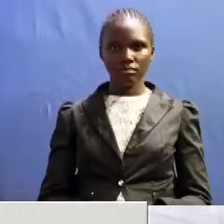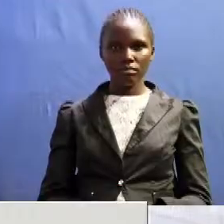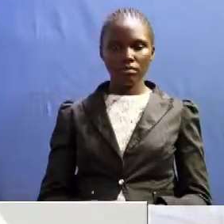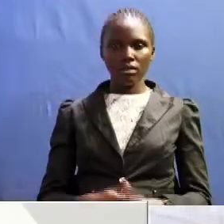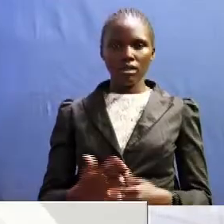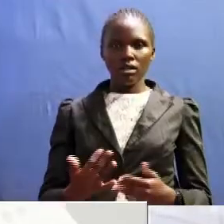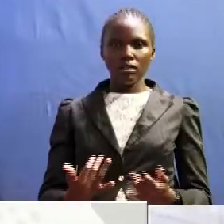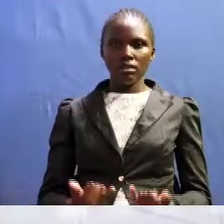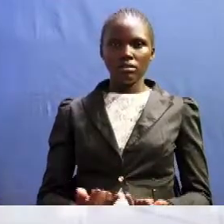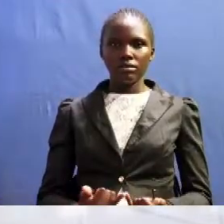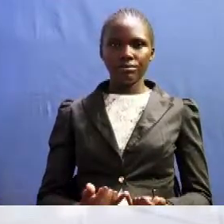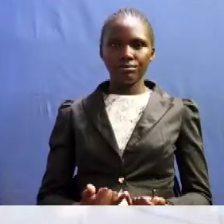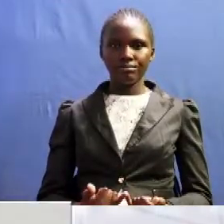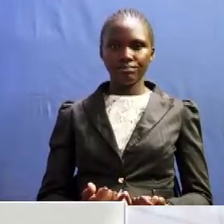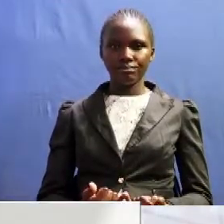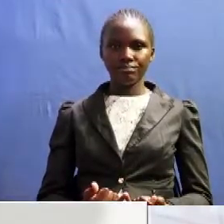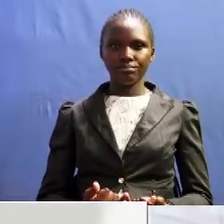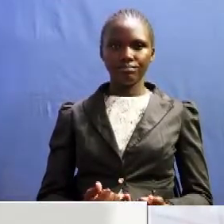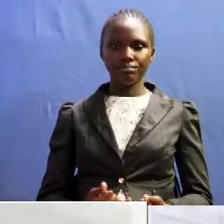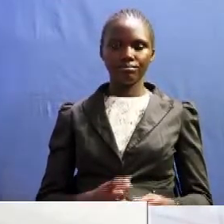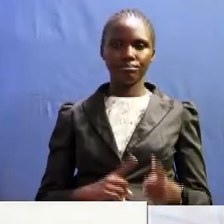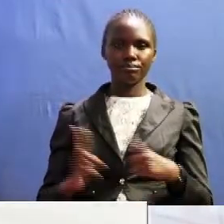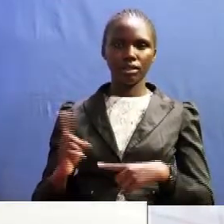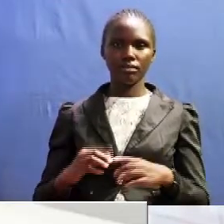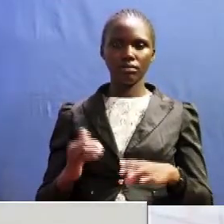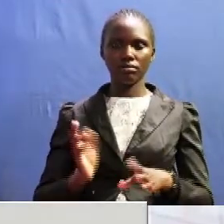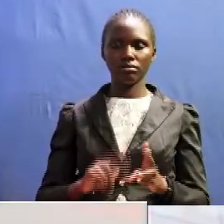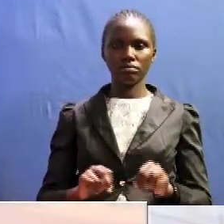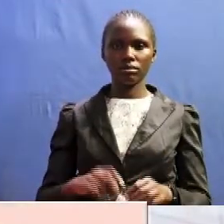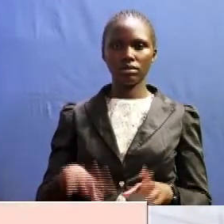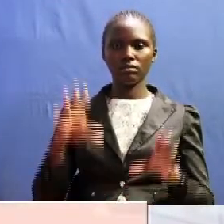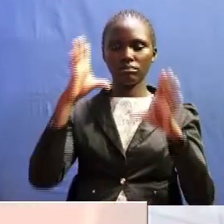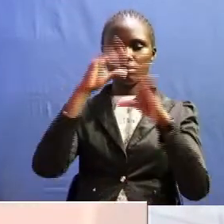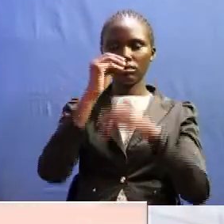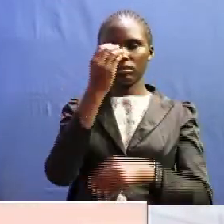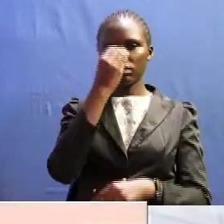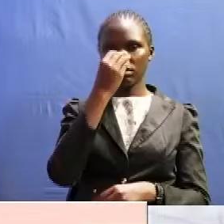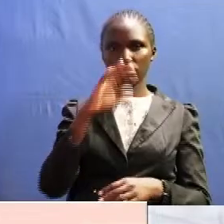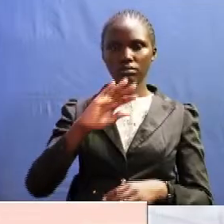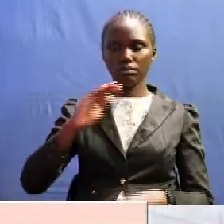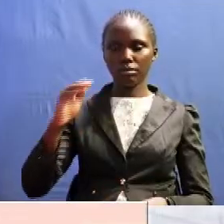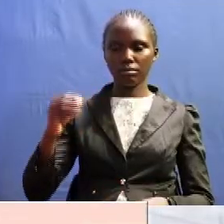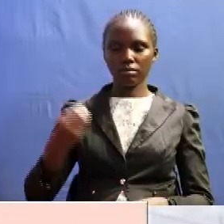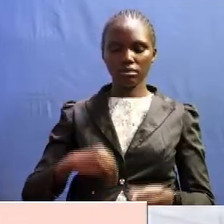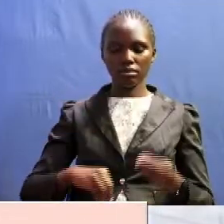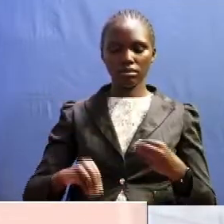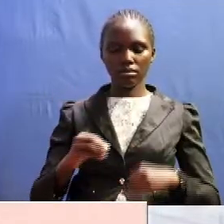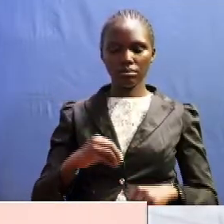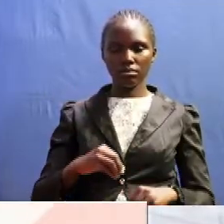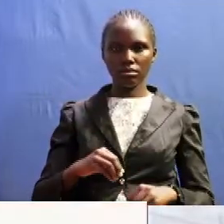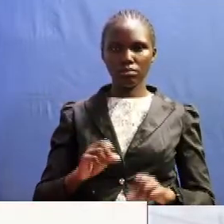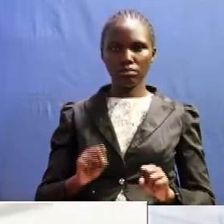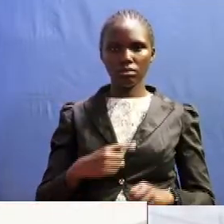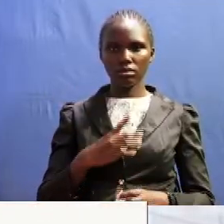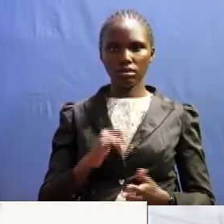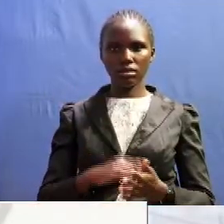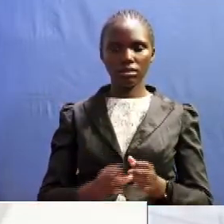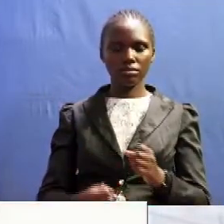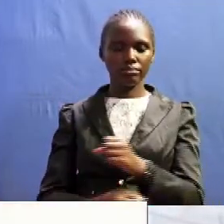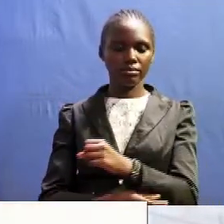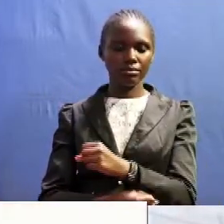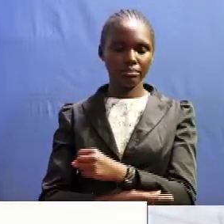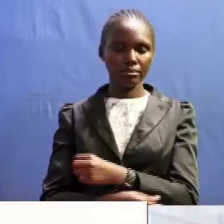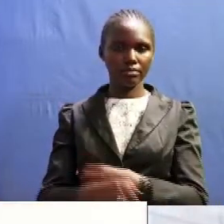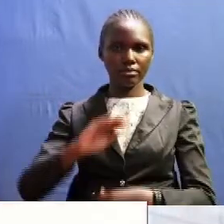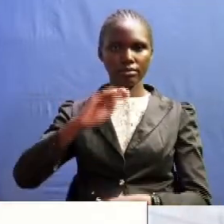Now, following President William Ruto's recent accusations labeling members of parliament as corrupt, the parliamentary bribery scandal